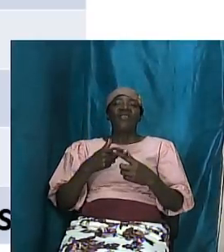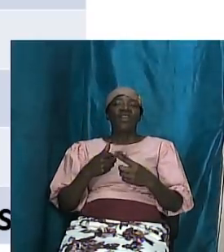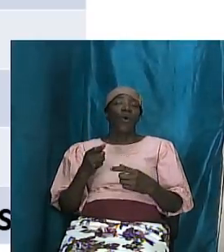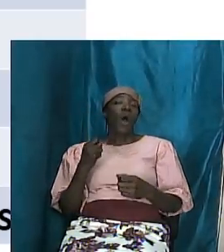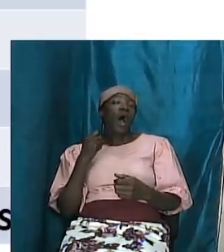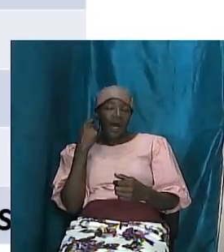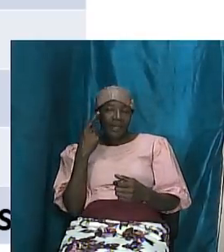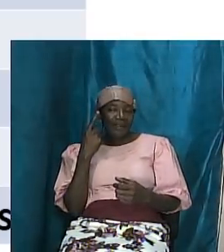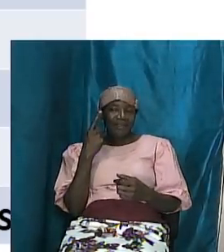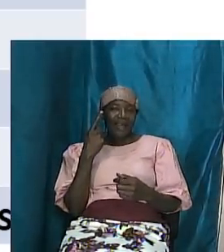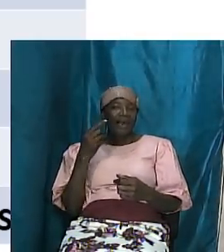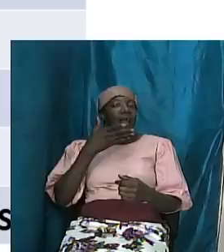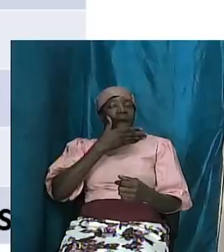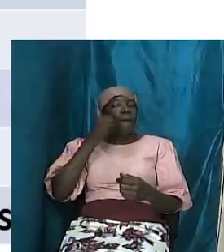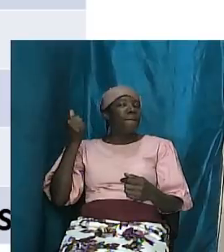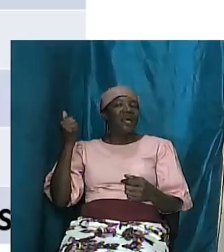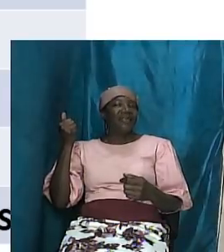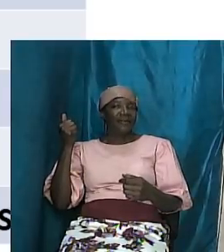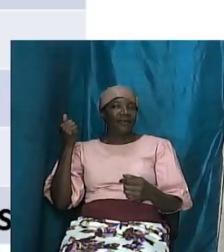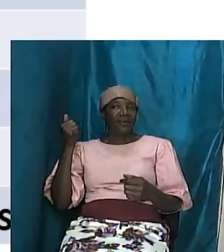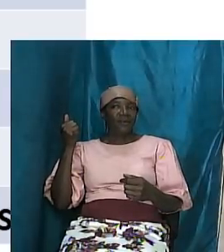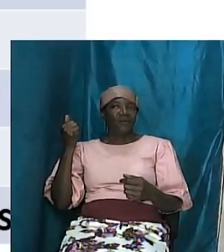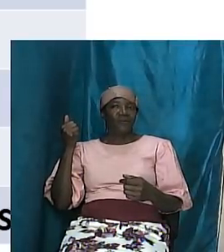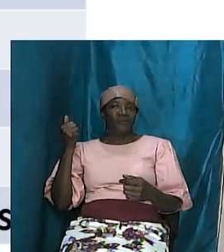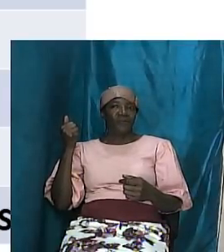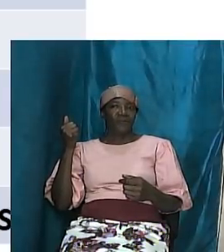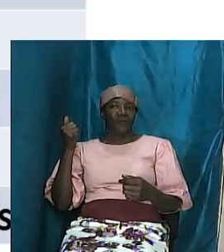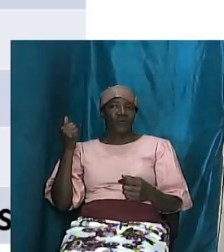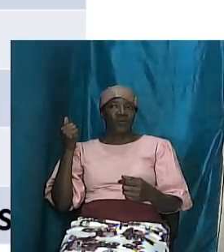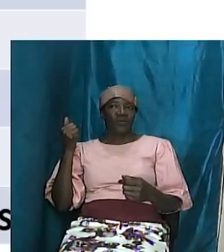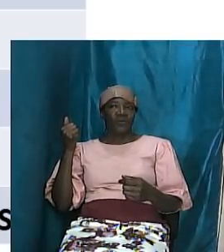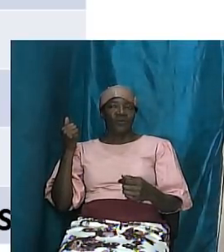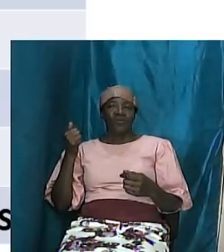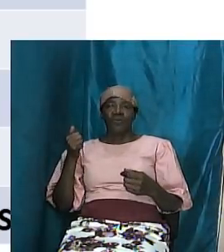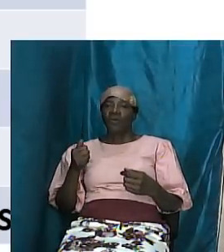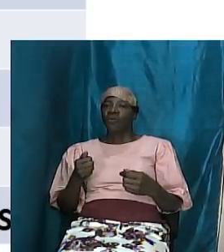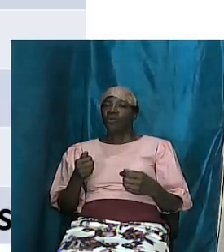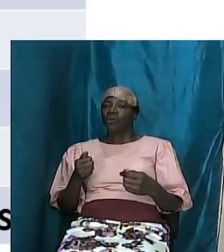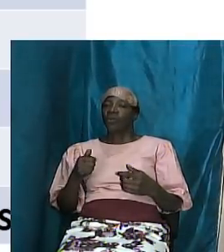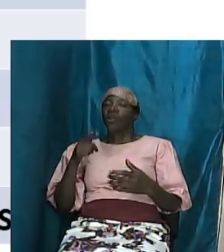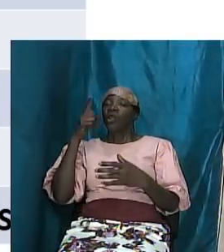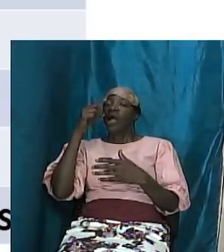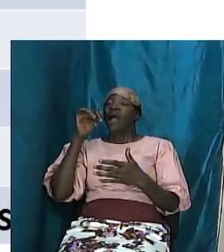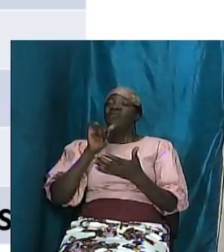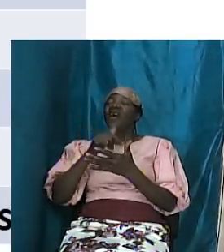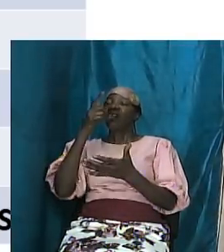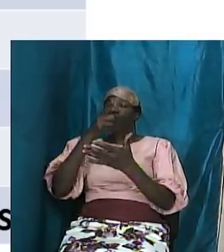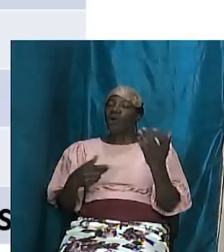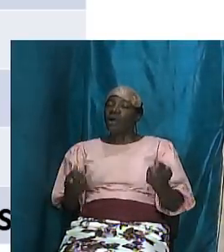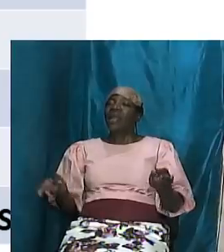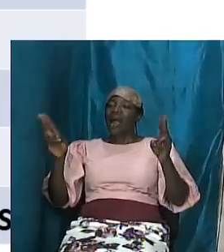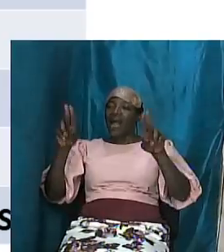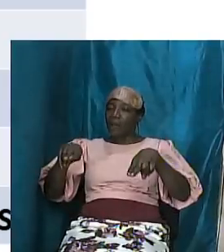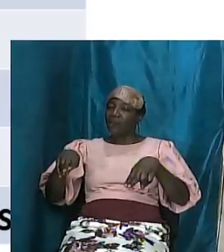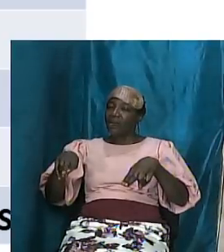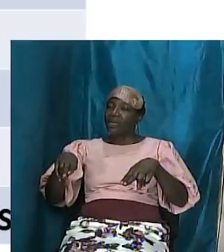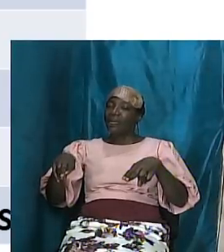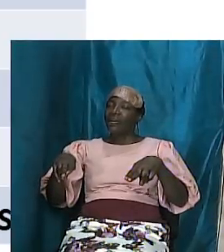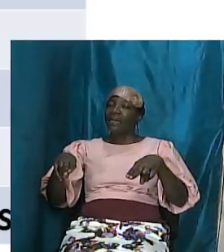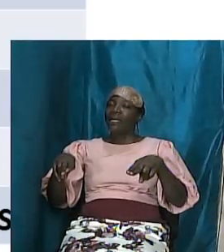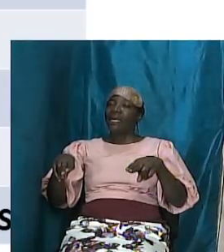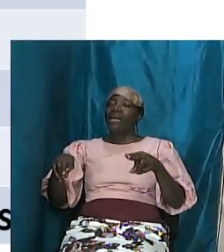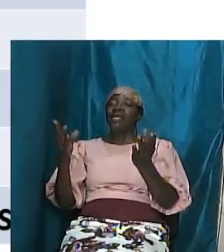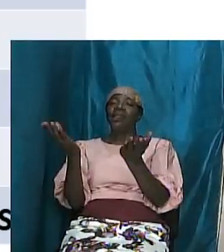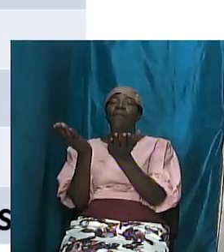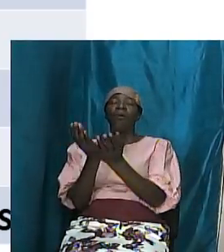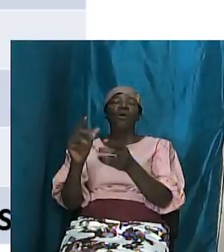thing in a kind of systematic and understandable way. And that is what has happened in the book of Genesis, where we could